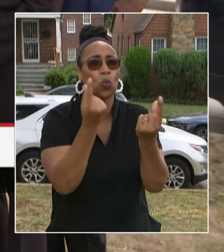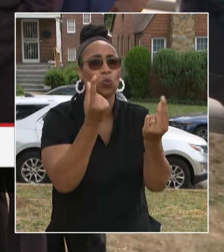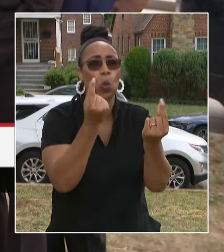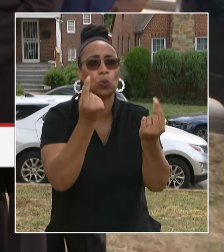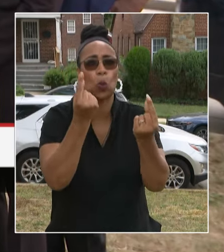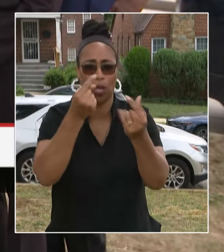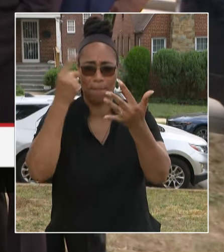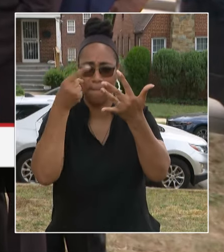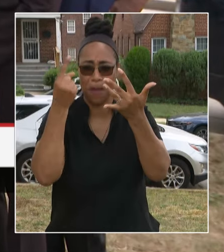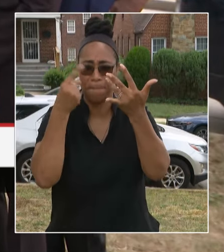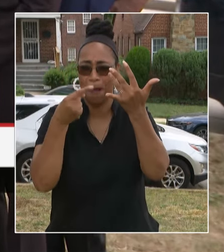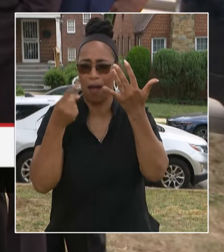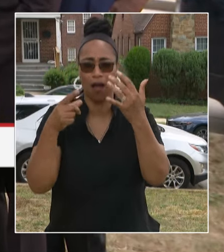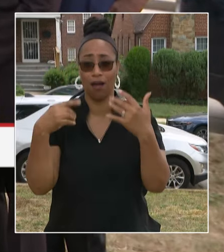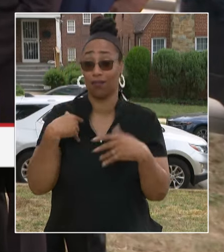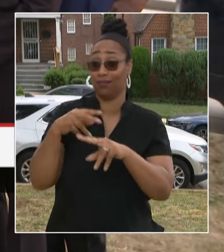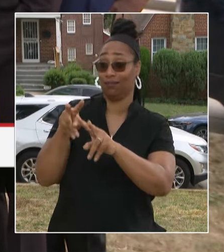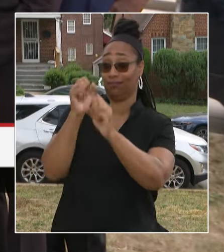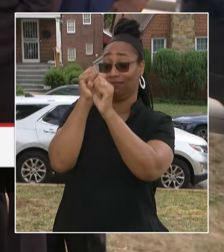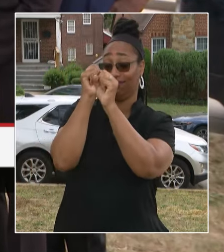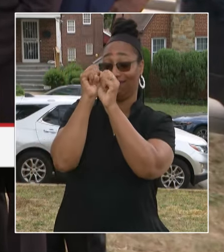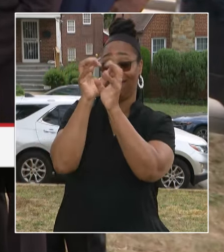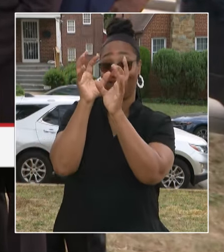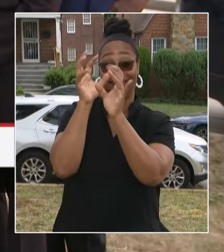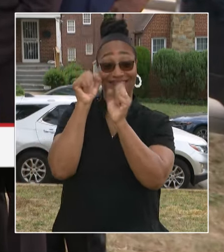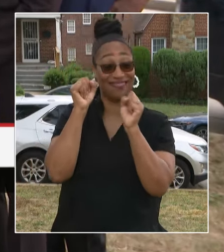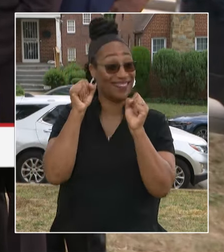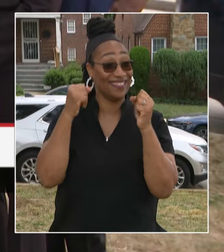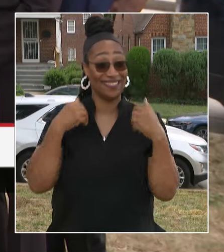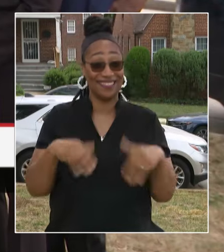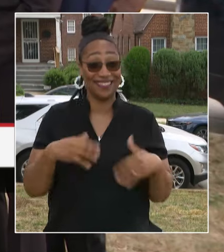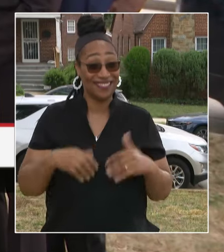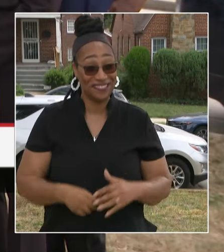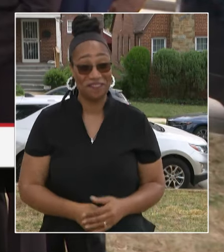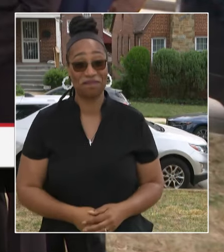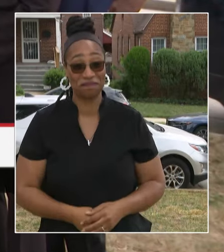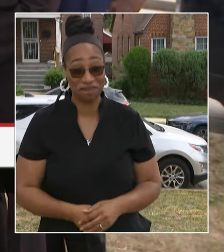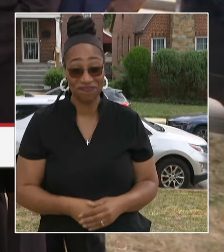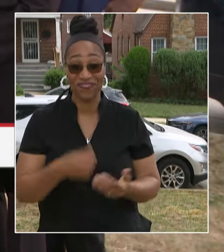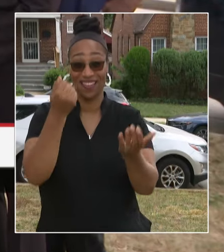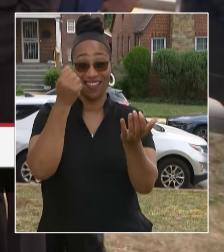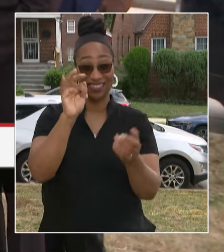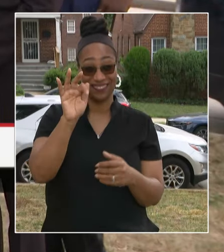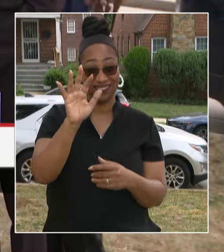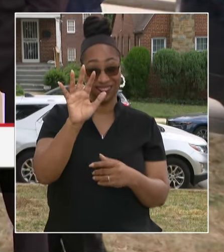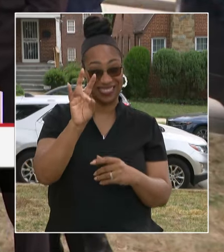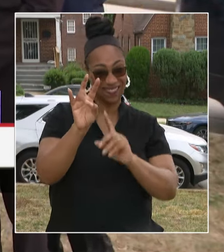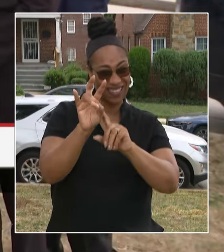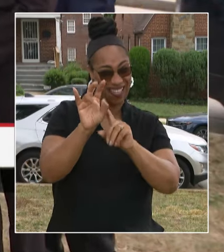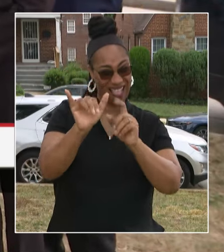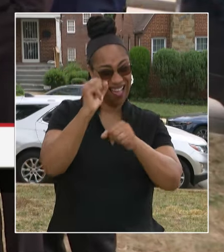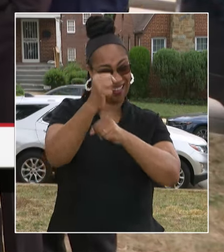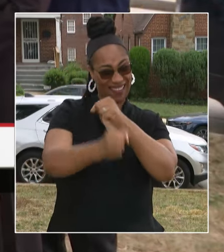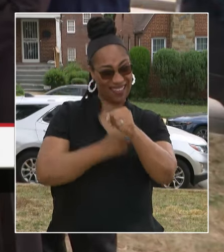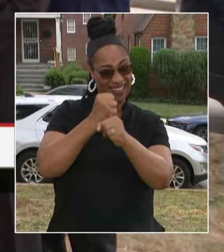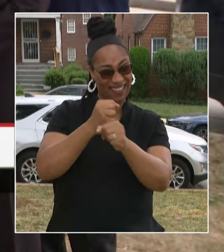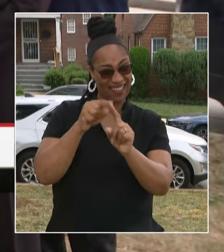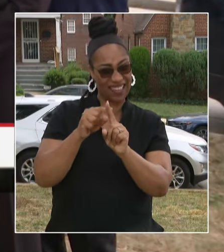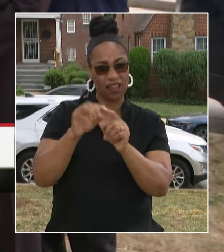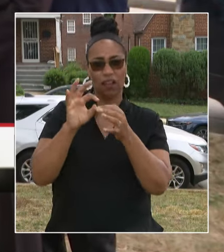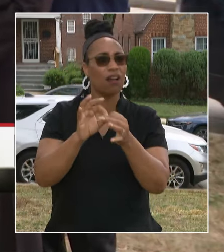what it was, we were riding on Bladensburg Road, and he started talking about something about Fort Lincoln, Newtown. It was a boys' club then, where they